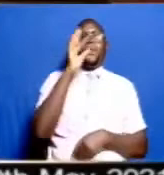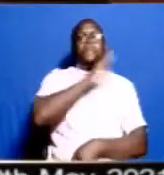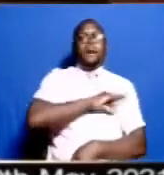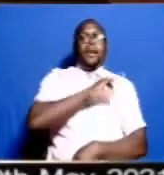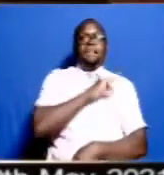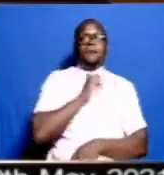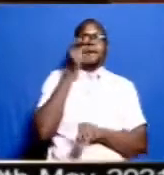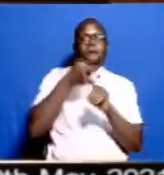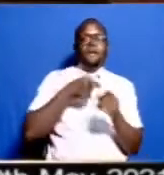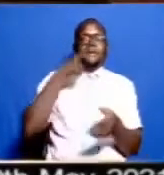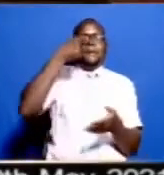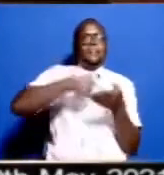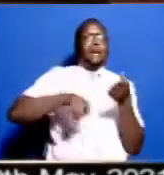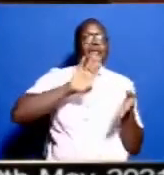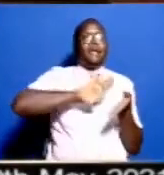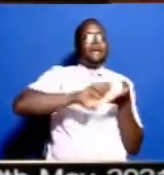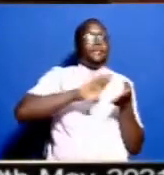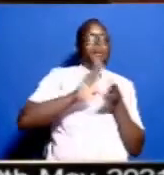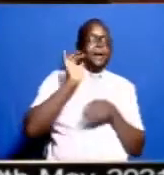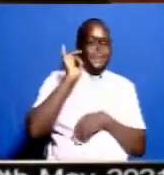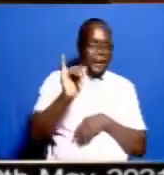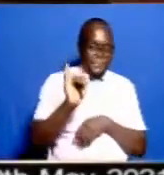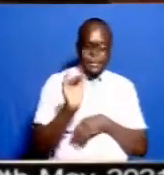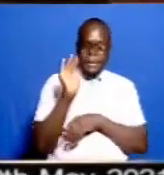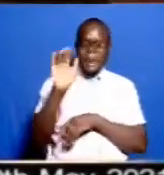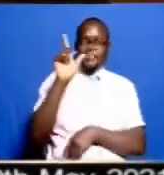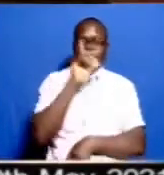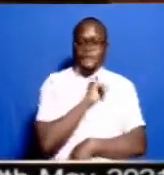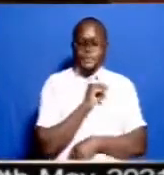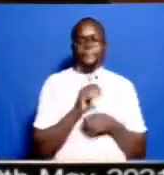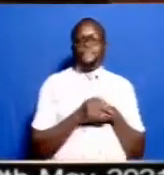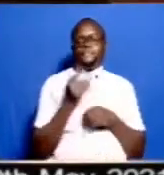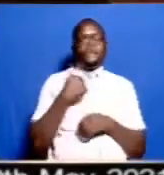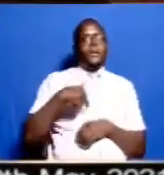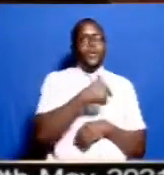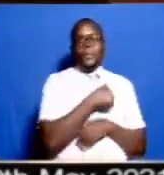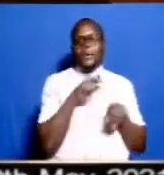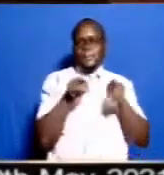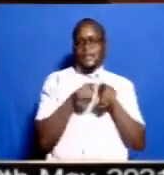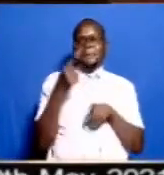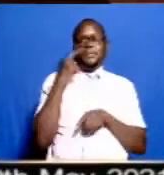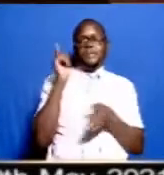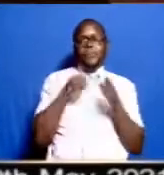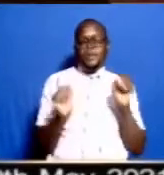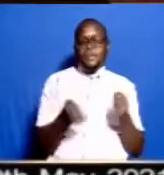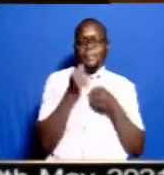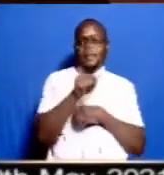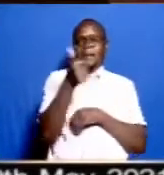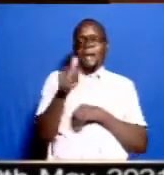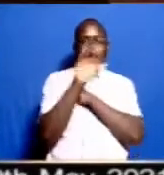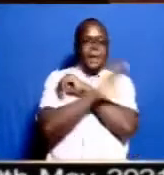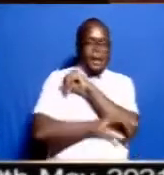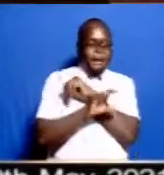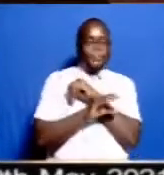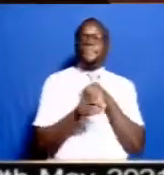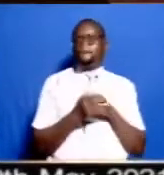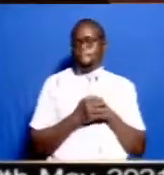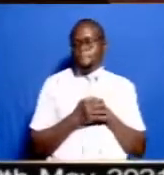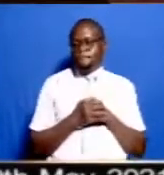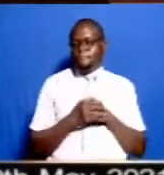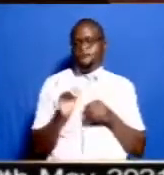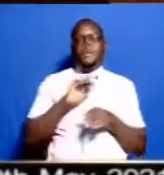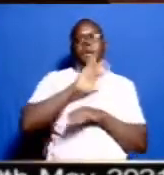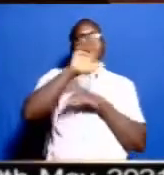from the exemption that is being sought. We then also looked at what is happening elsewhere